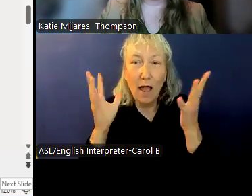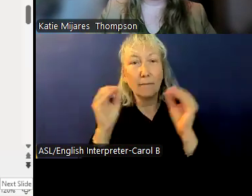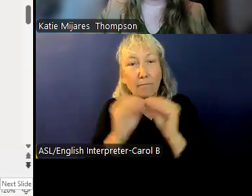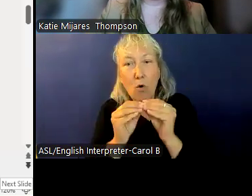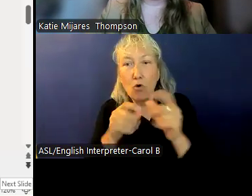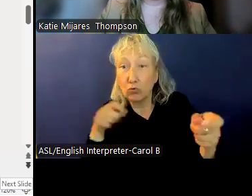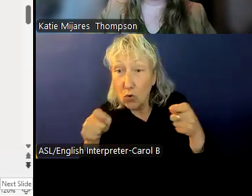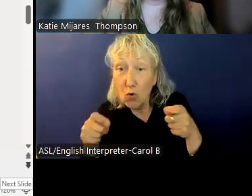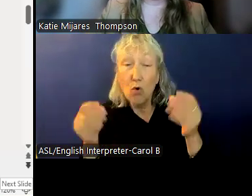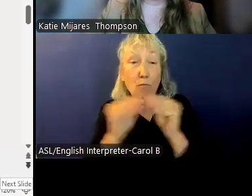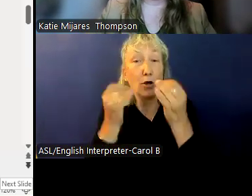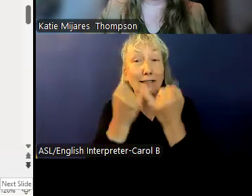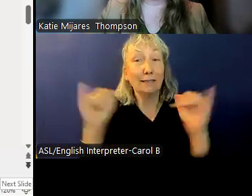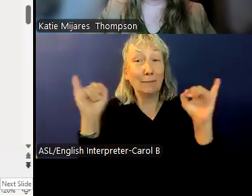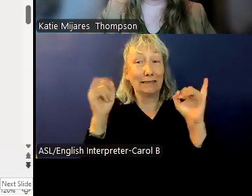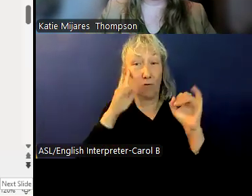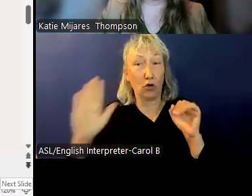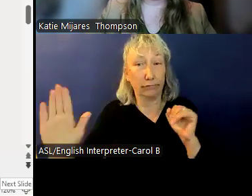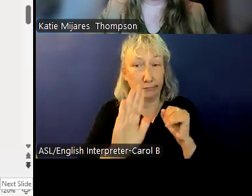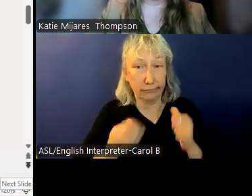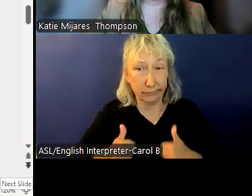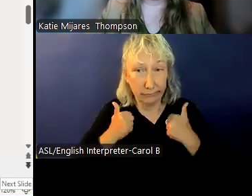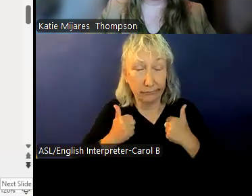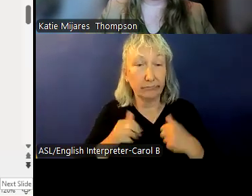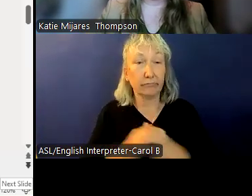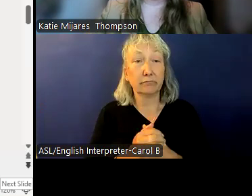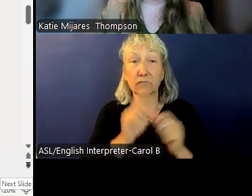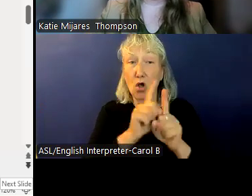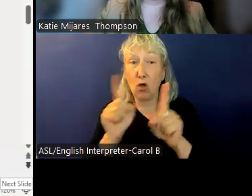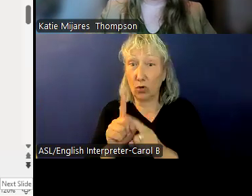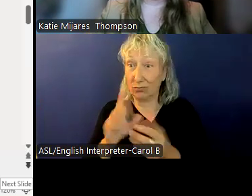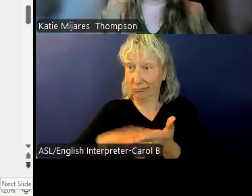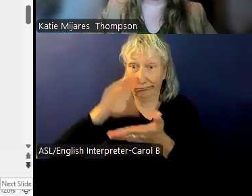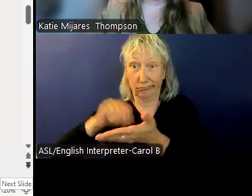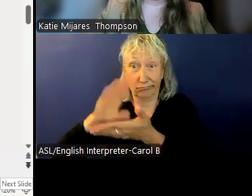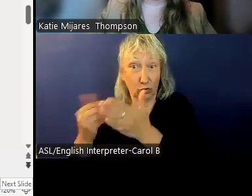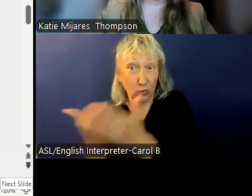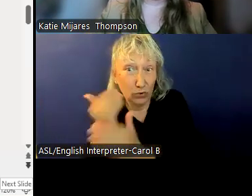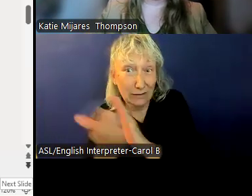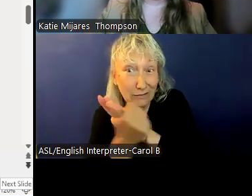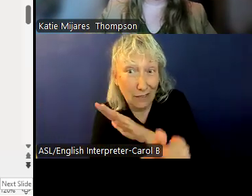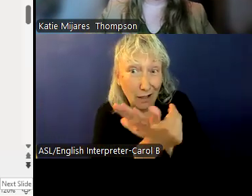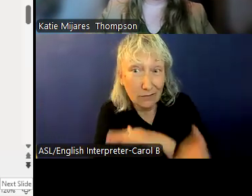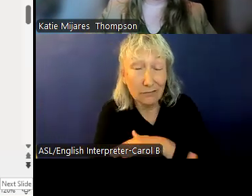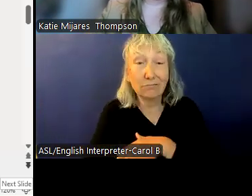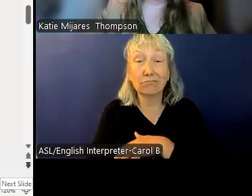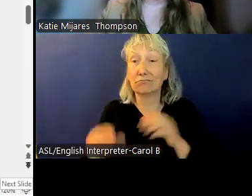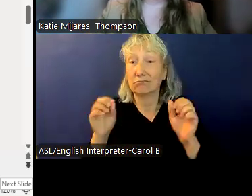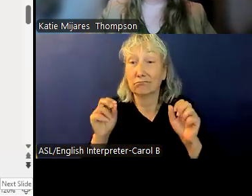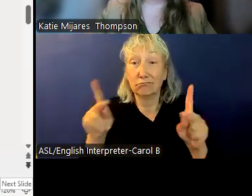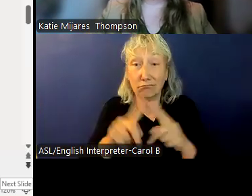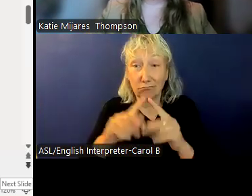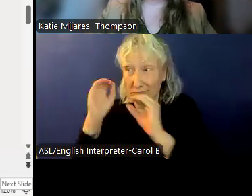life. Opportunities to maintain skills and learn new ones. Opportunities to teach and learn from